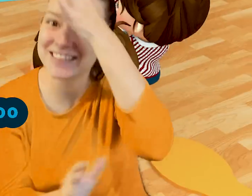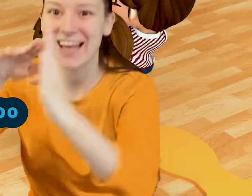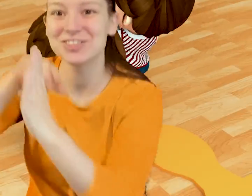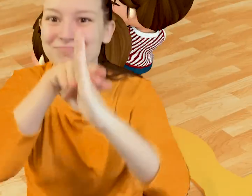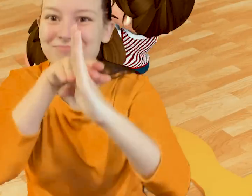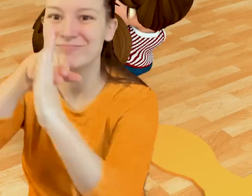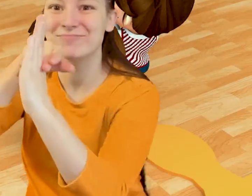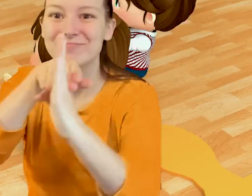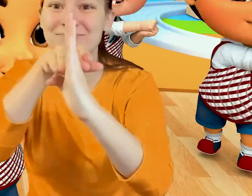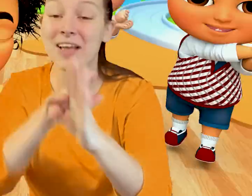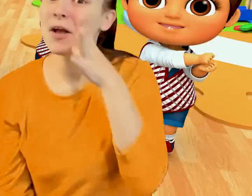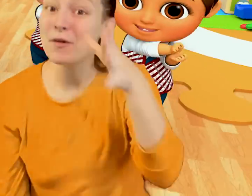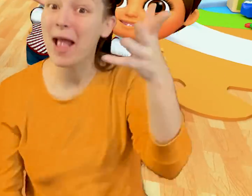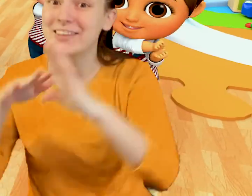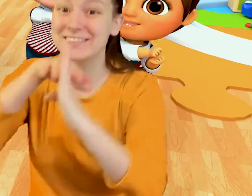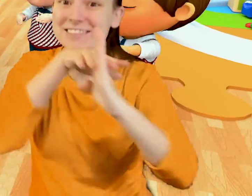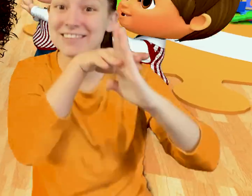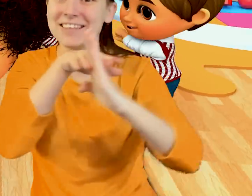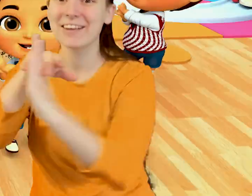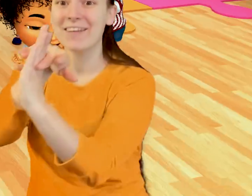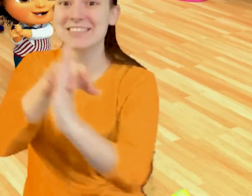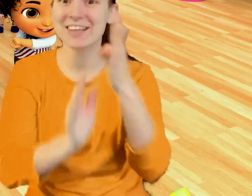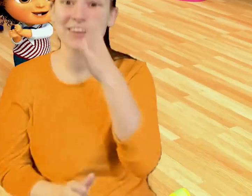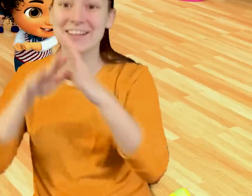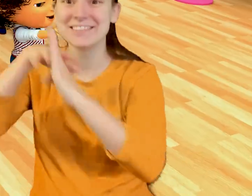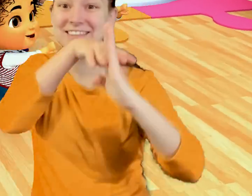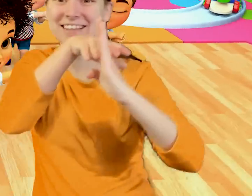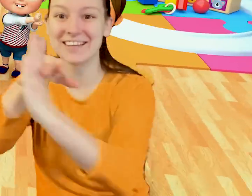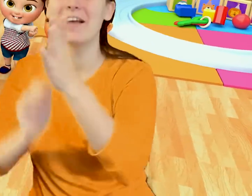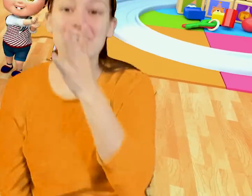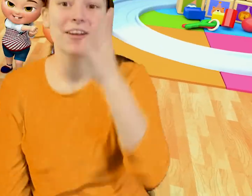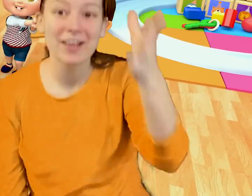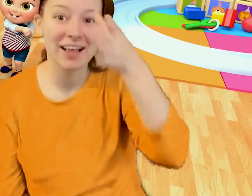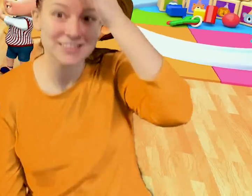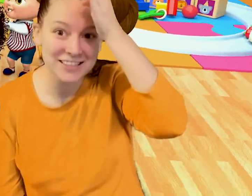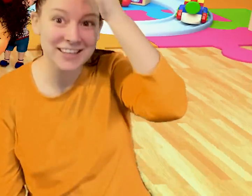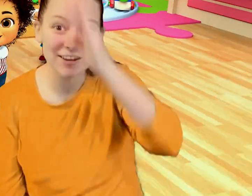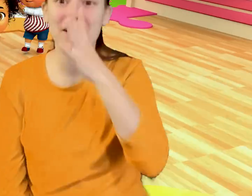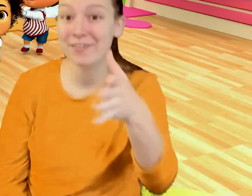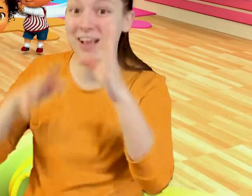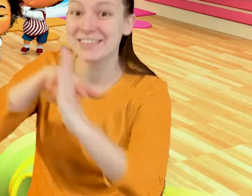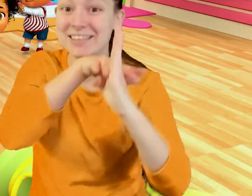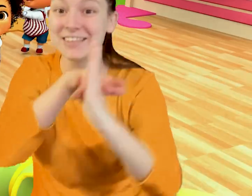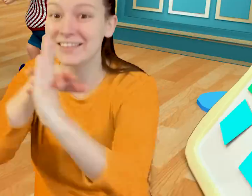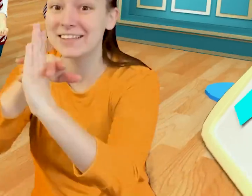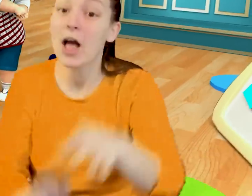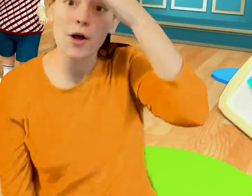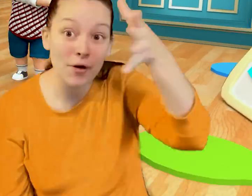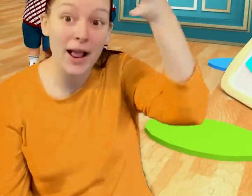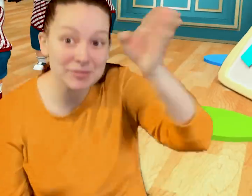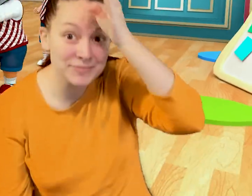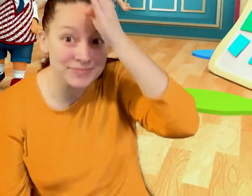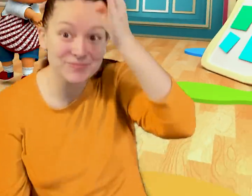doo doo doo dooo daddy shark Grandma shark do doo doo do doo Grandma shark doo doo doo doo Grandma shark do doo do Granda shark